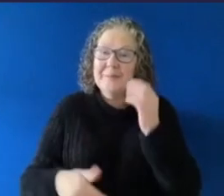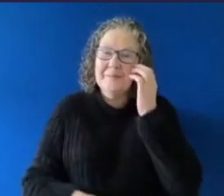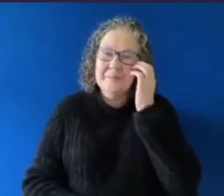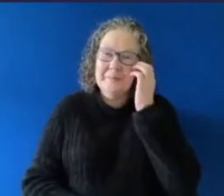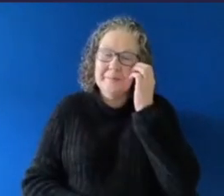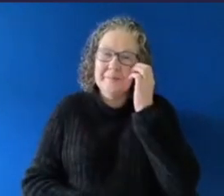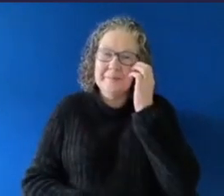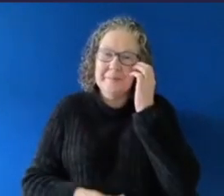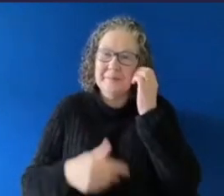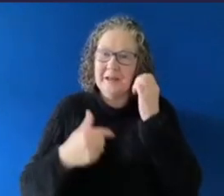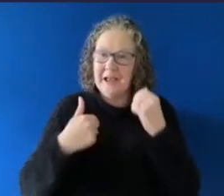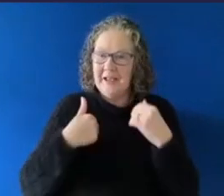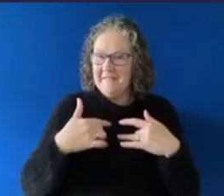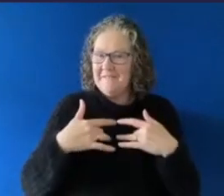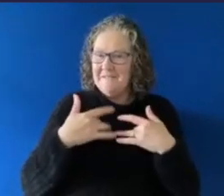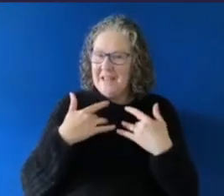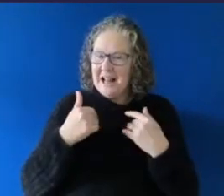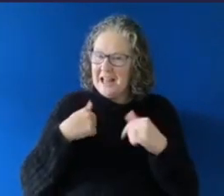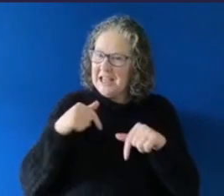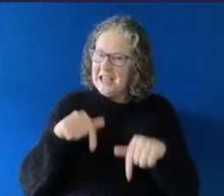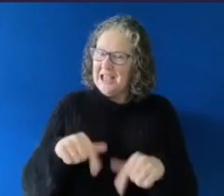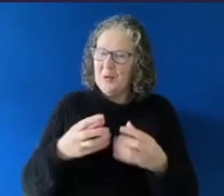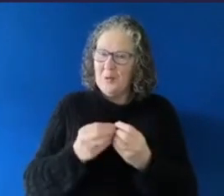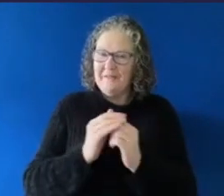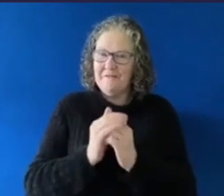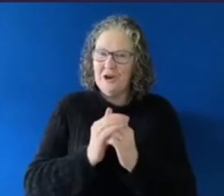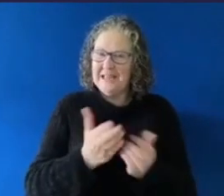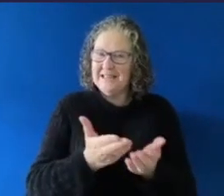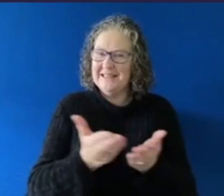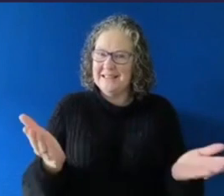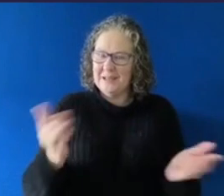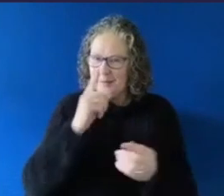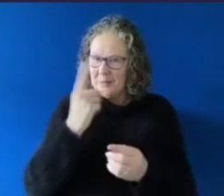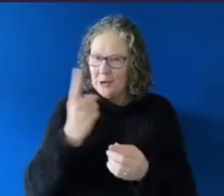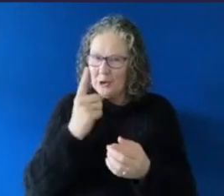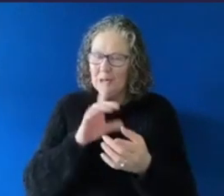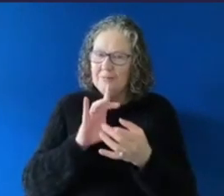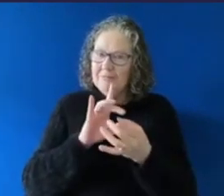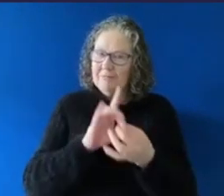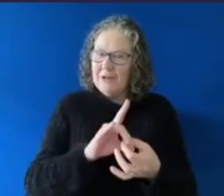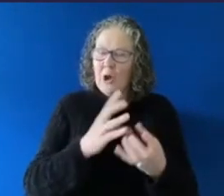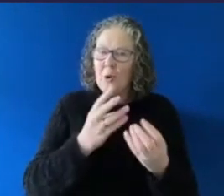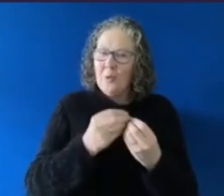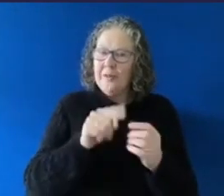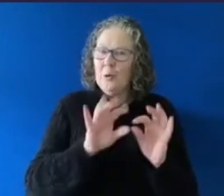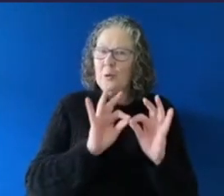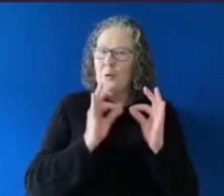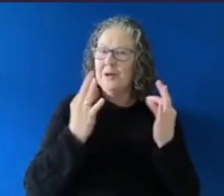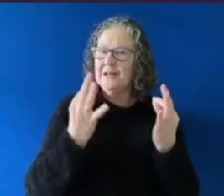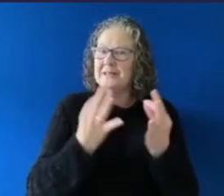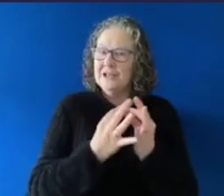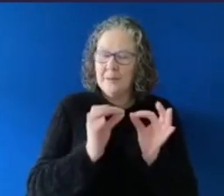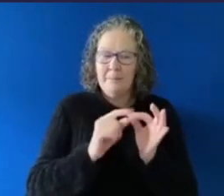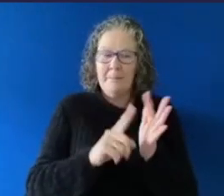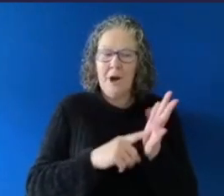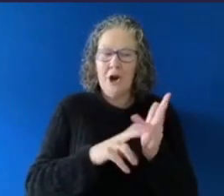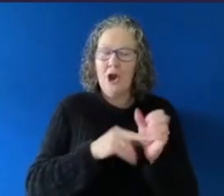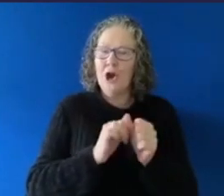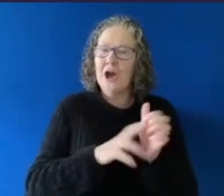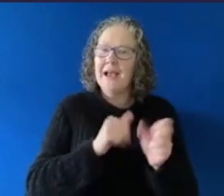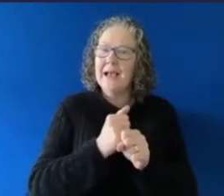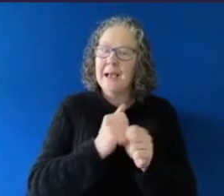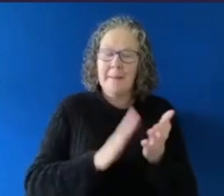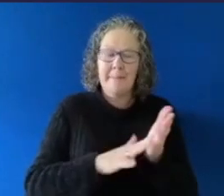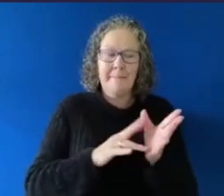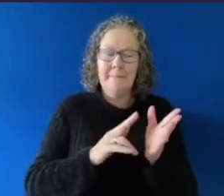I do feel like I'm among friends with many people associated with Belonging Matters. I'm speaking today from land that was stewarded